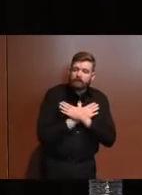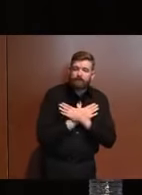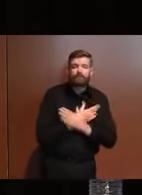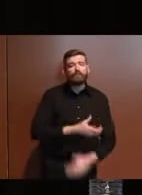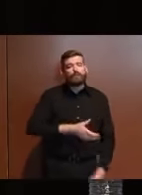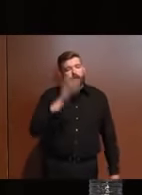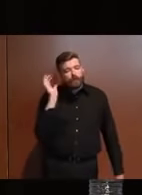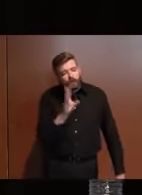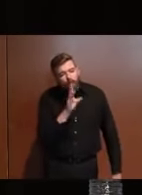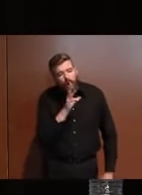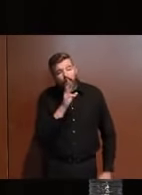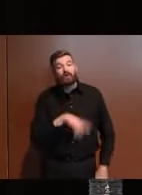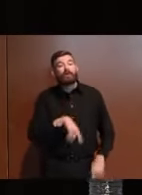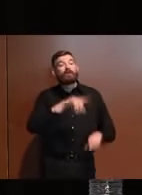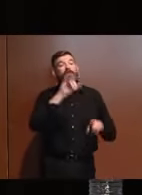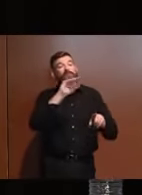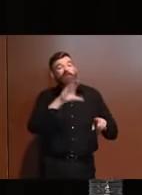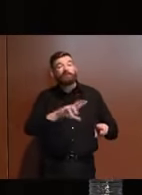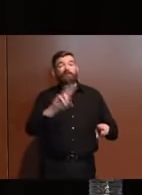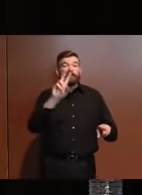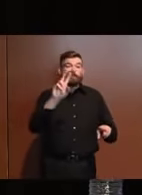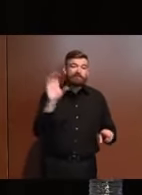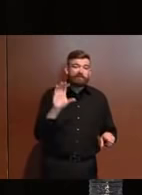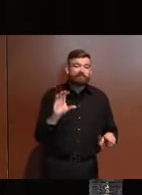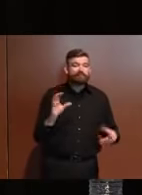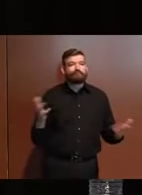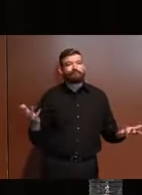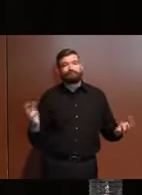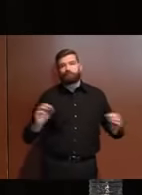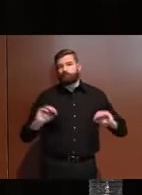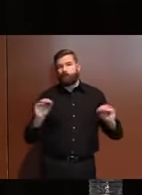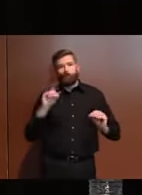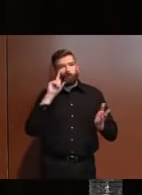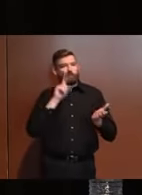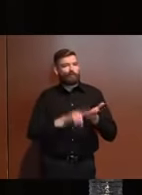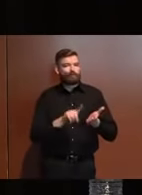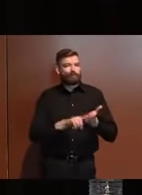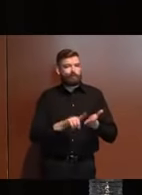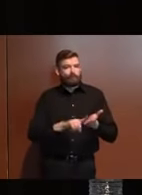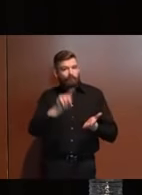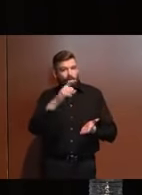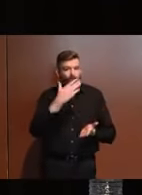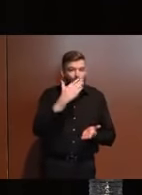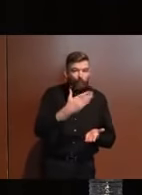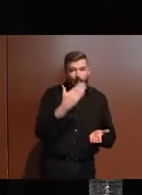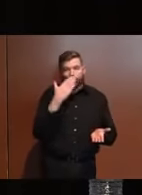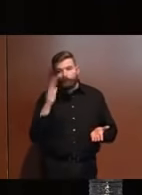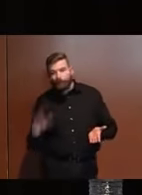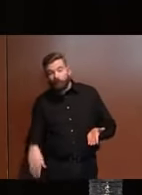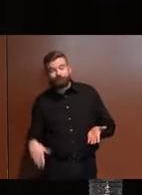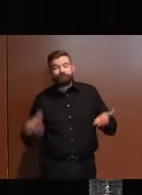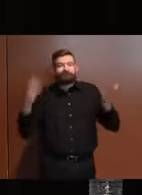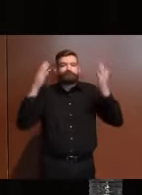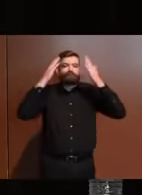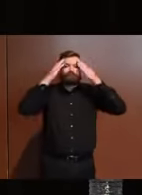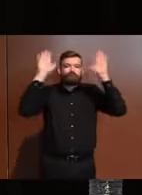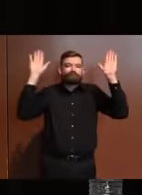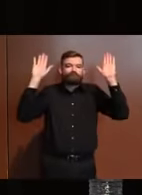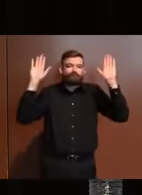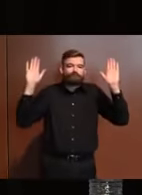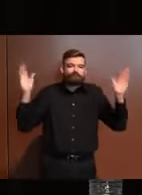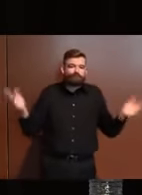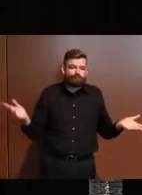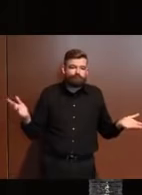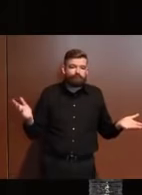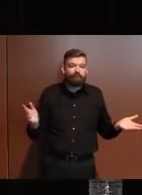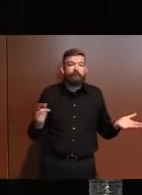any effect, I'm not aware of any studies that suggest they do. In low quantities are unlikely to harm, and certainly if people